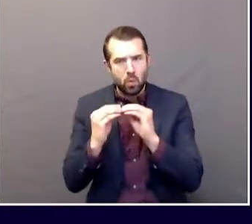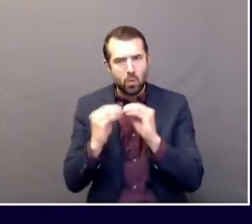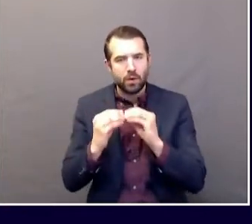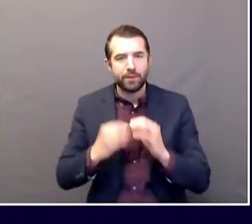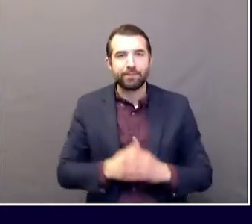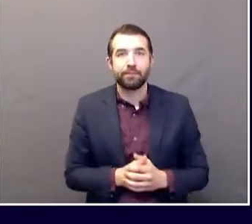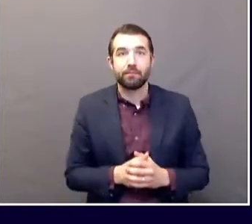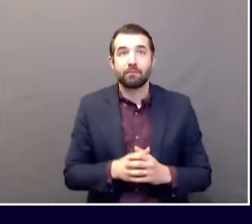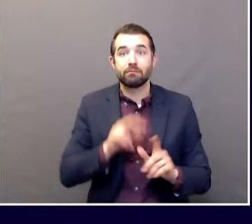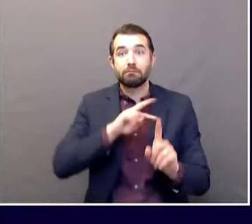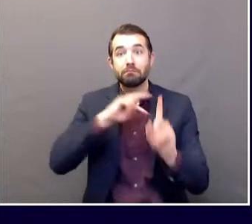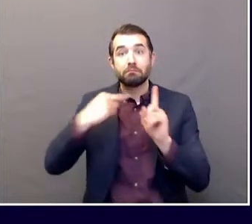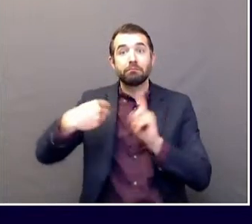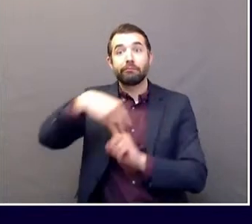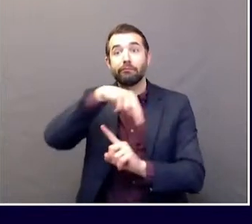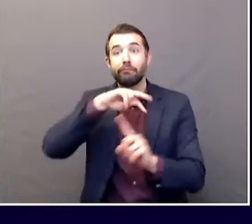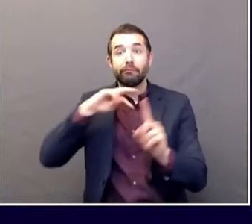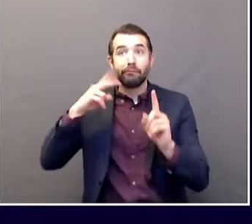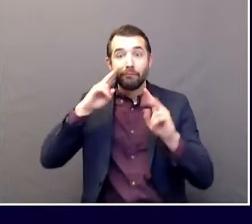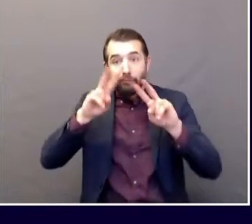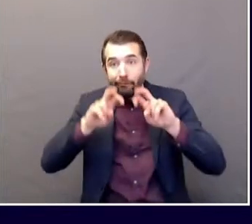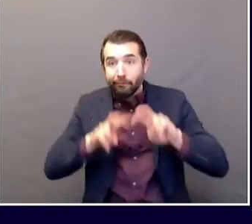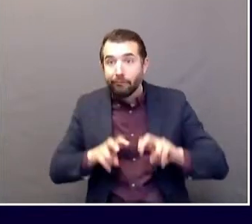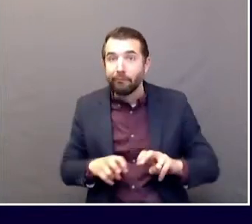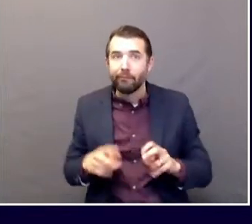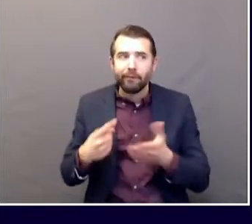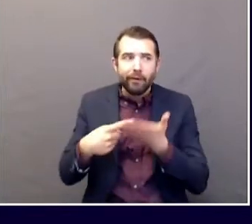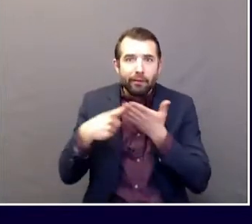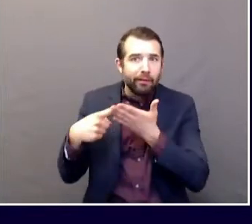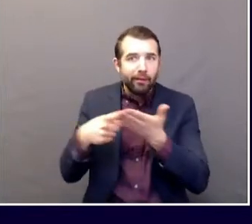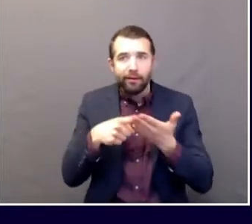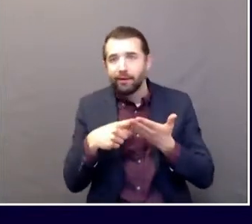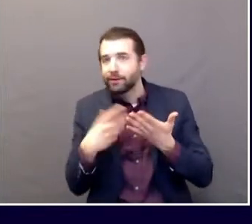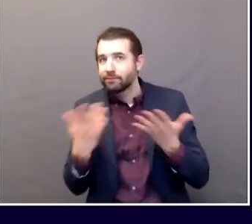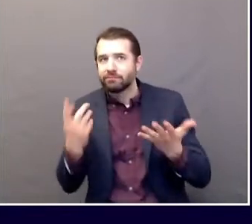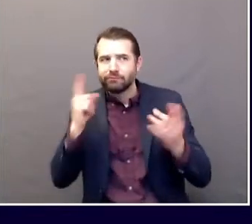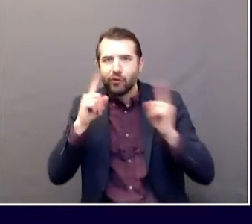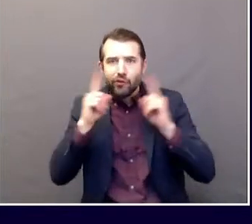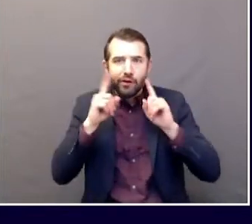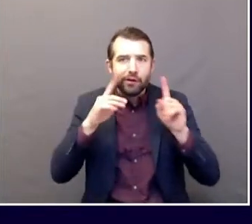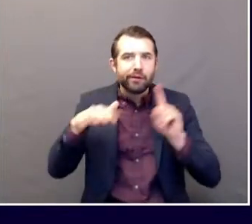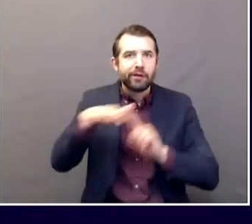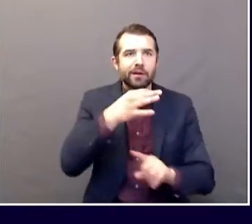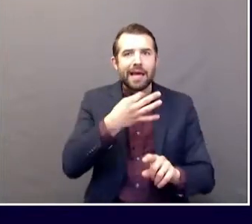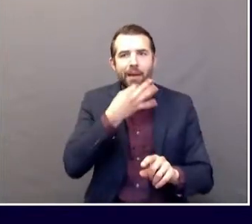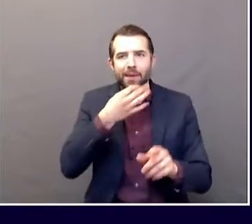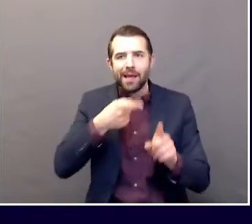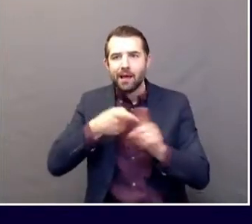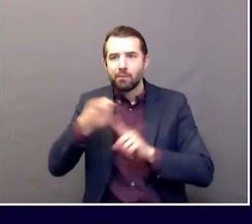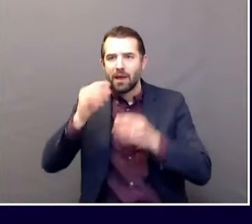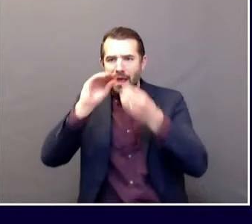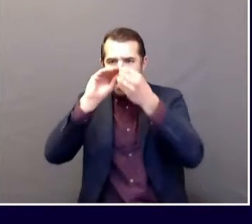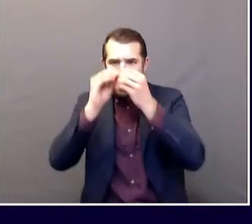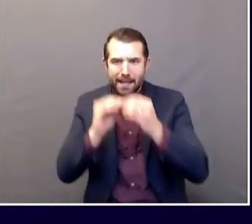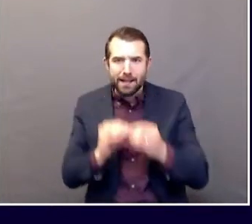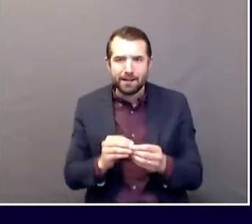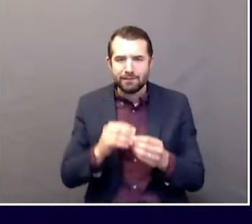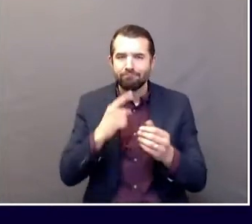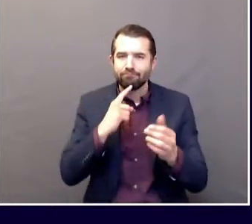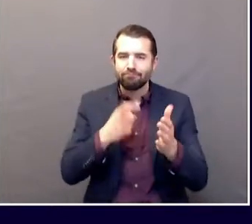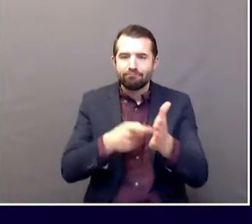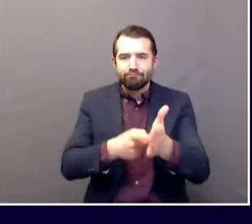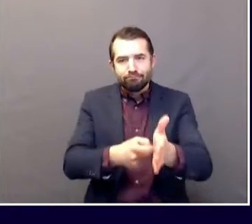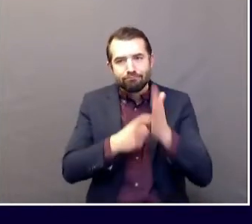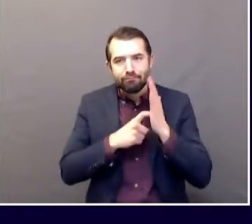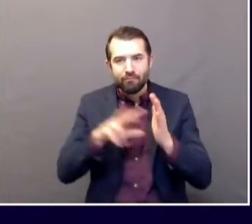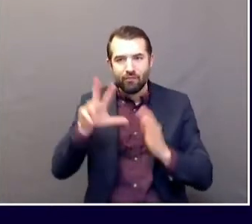be, but the numbers that I've heard some of the experts toss around are in the 30 to 40+% range before